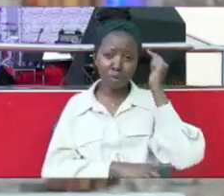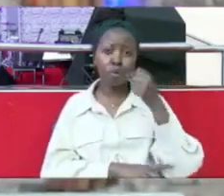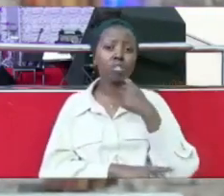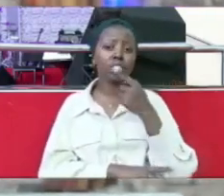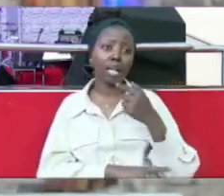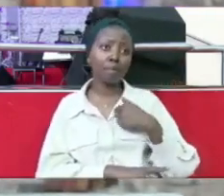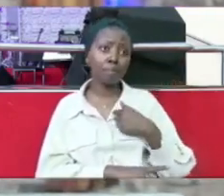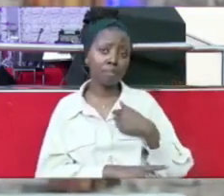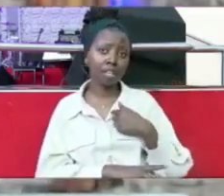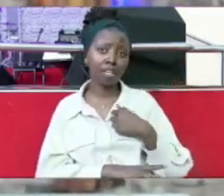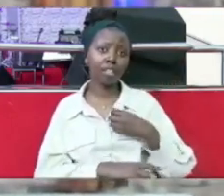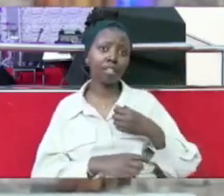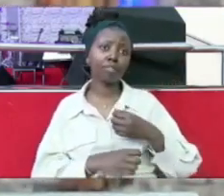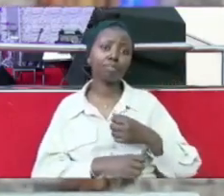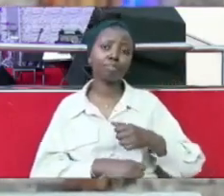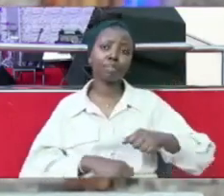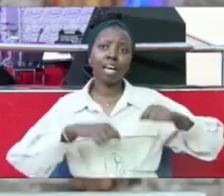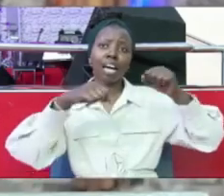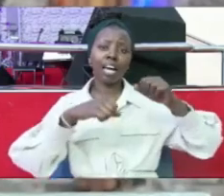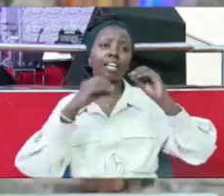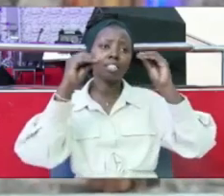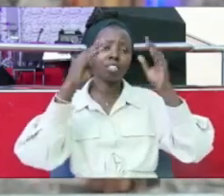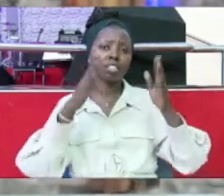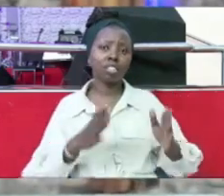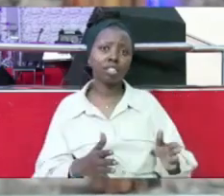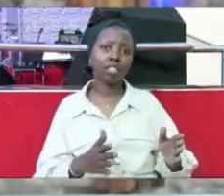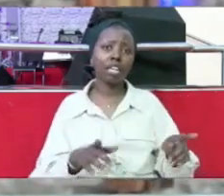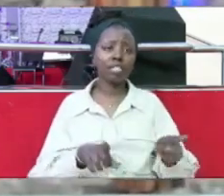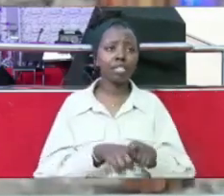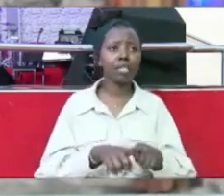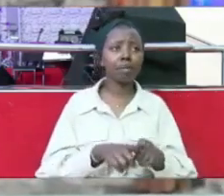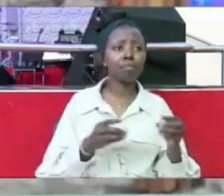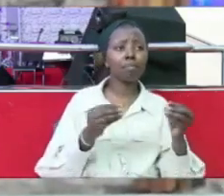teacher and the other teachers are meeting with the Form 4 parents.